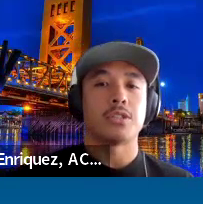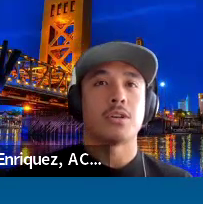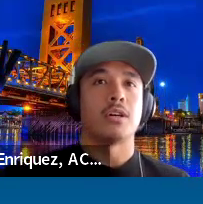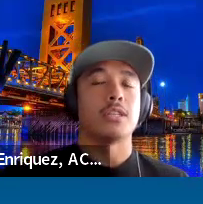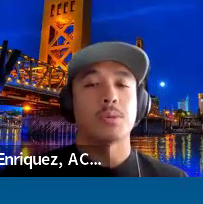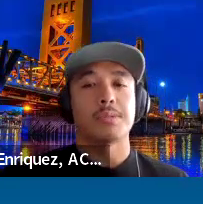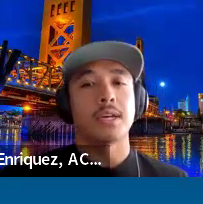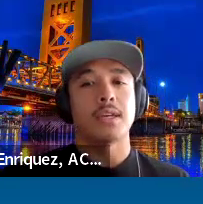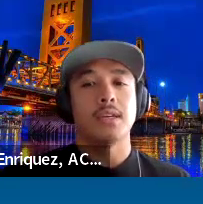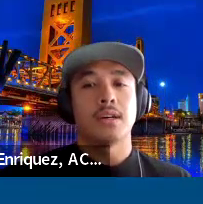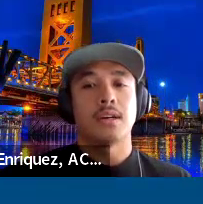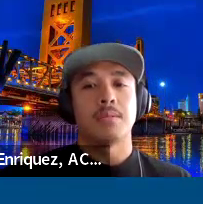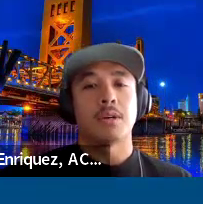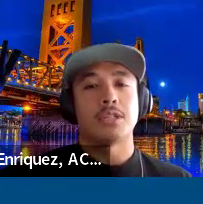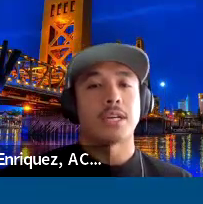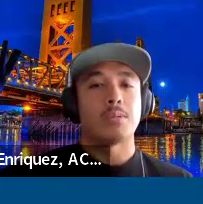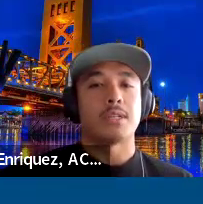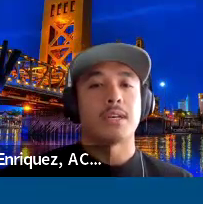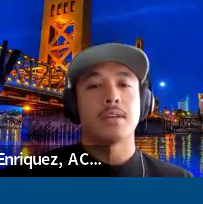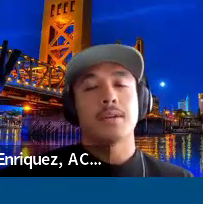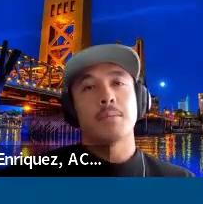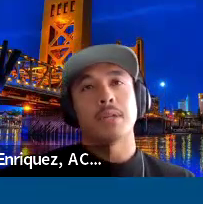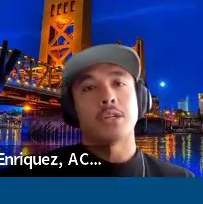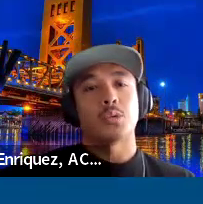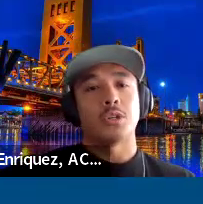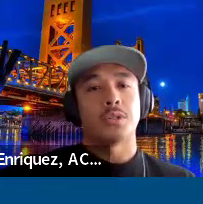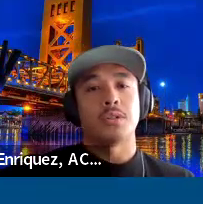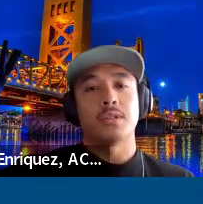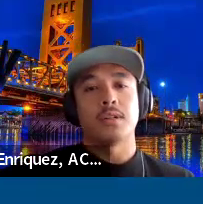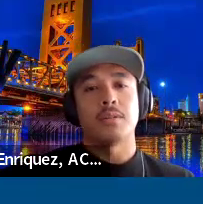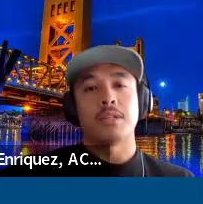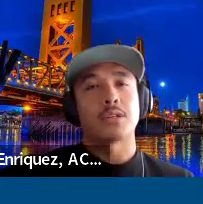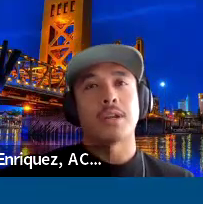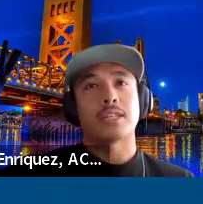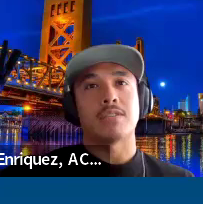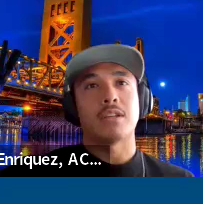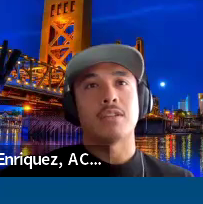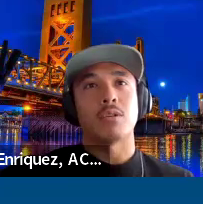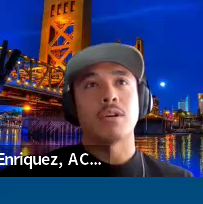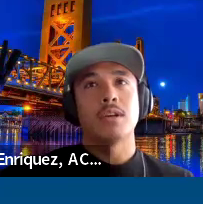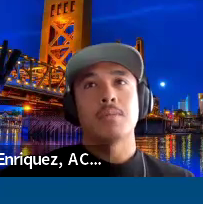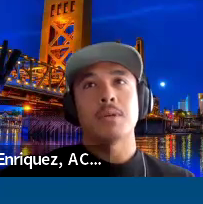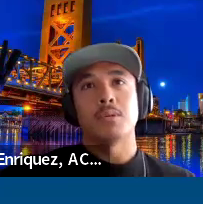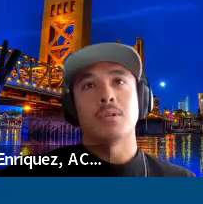Right, you can register on this website, on the Shakeout website, plan a short drill, and it's a great activity for